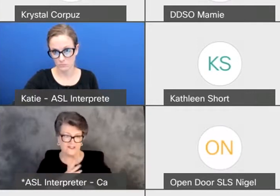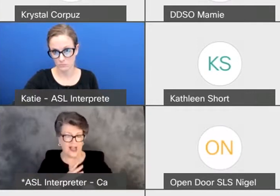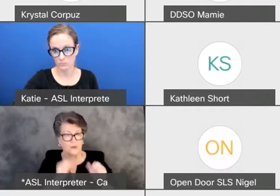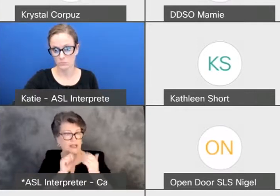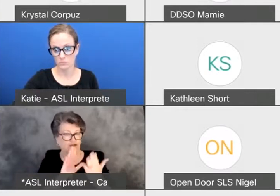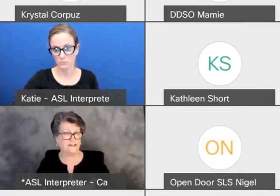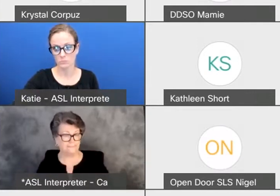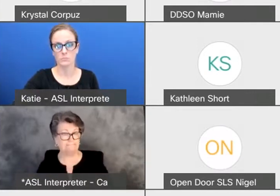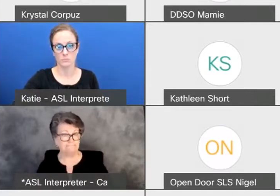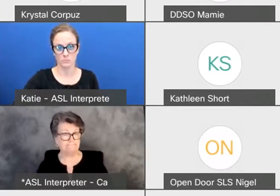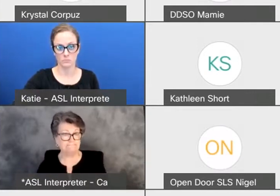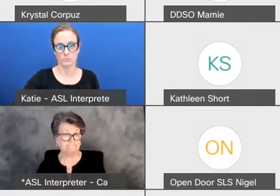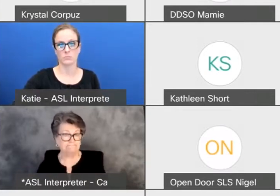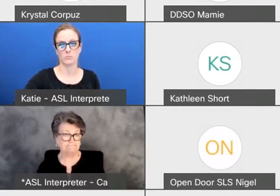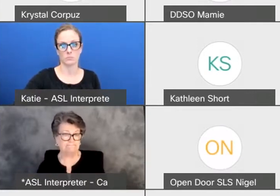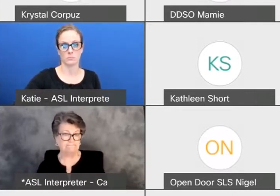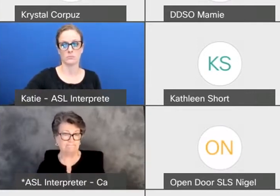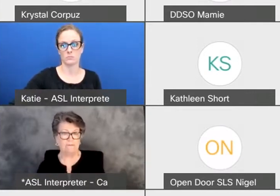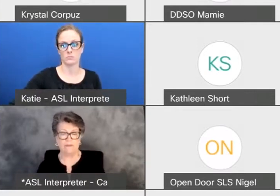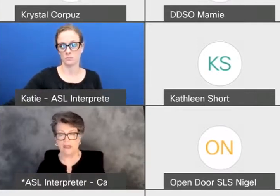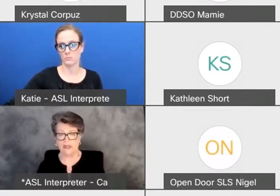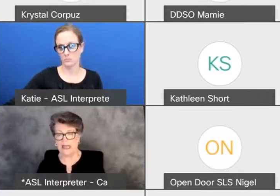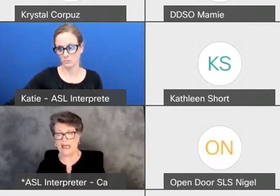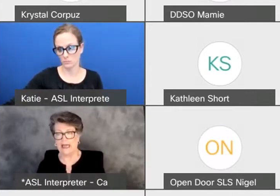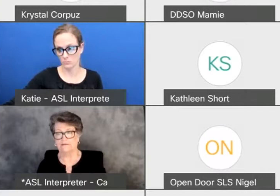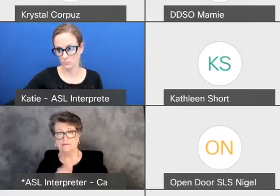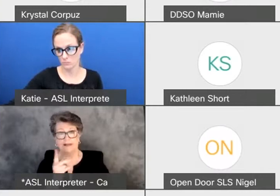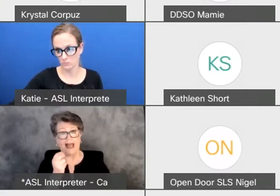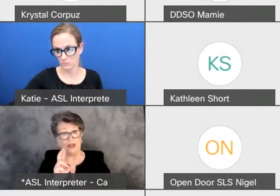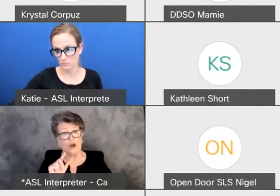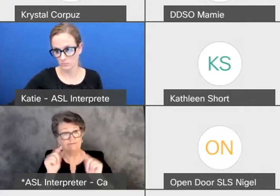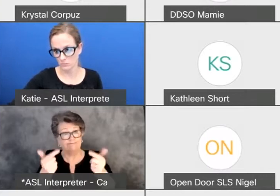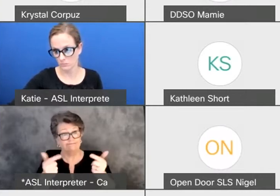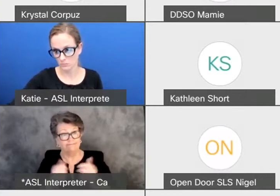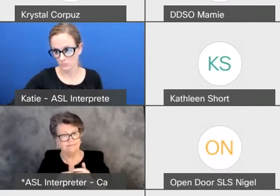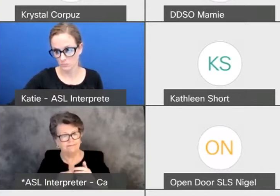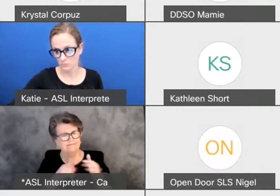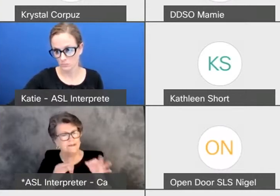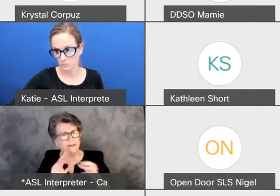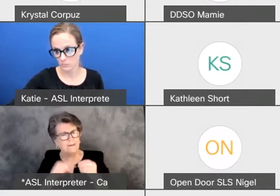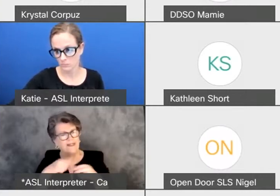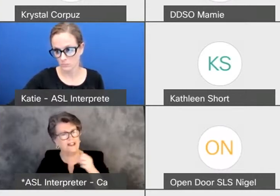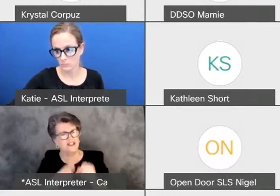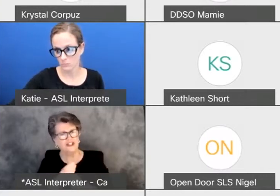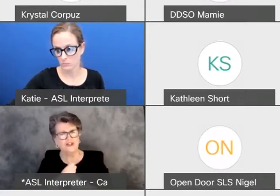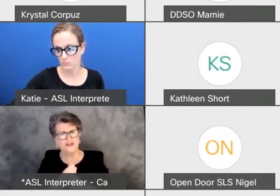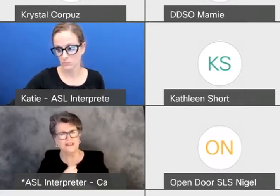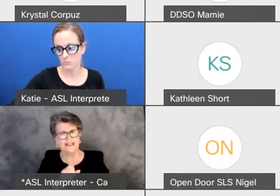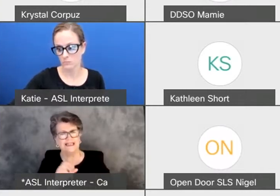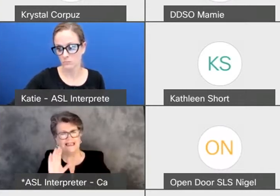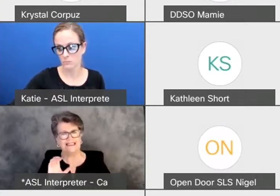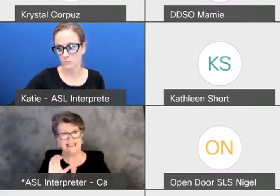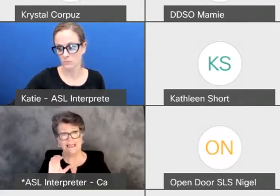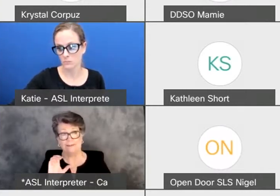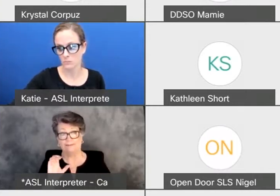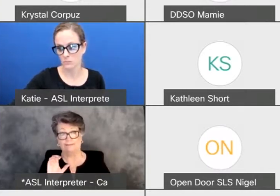your questions too. All right, Heather, you're on. Can you explain a little bit about this year's CPP stuff? I sure